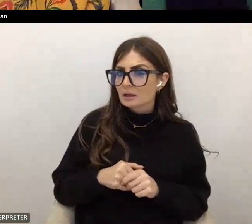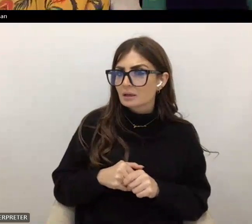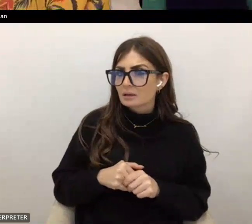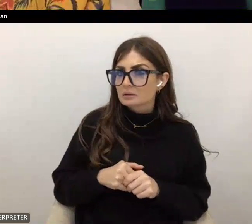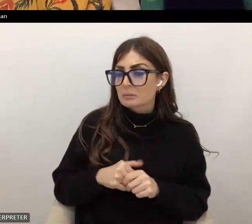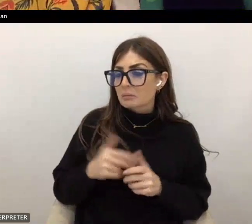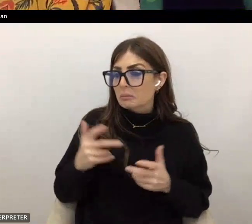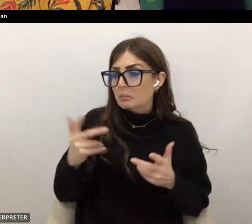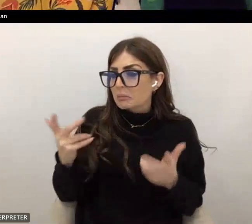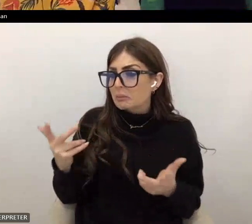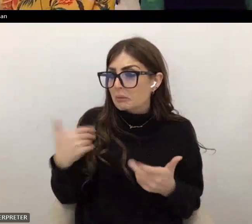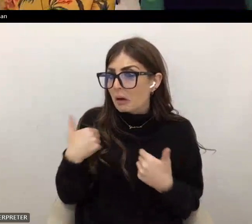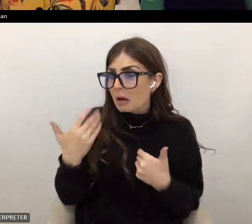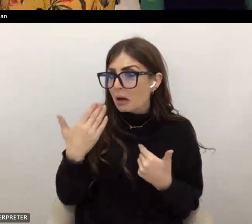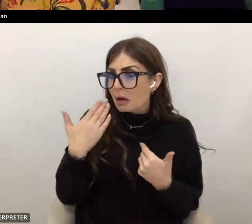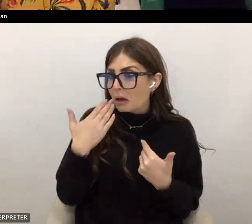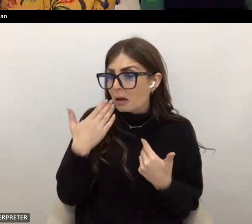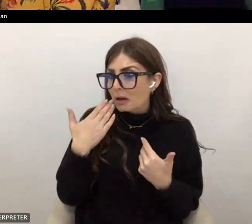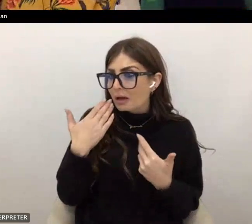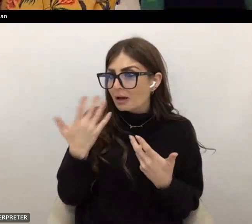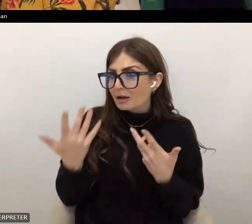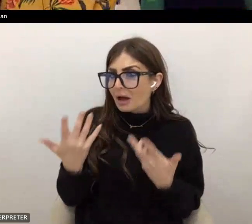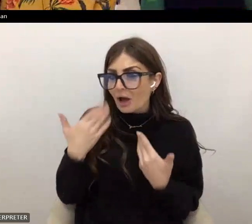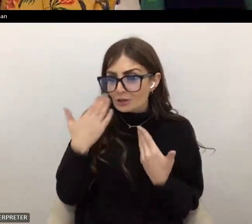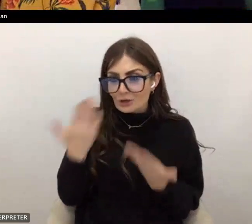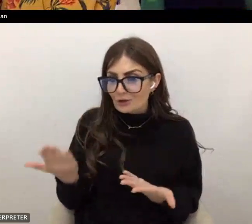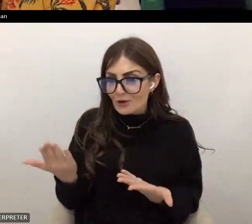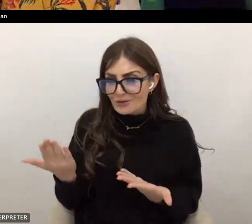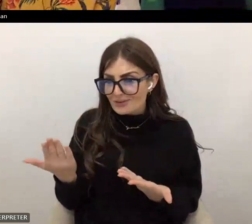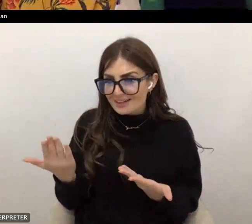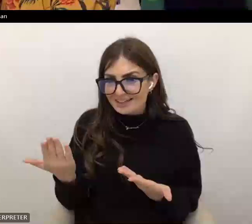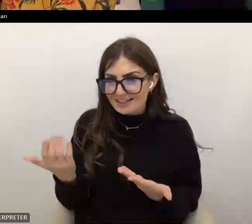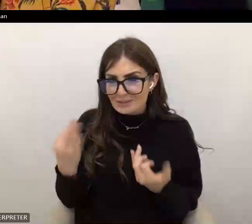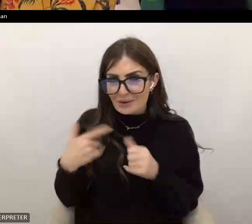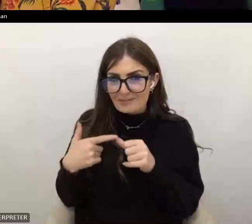I don't have an answer for that.